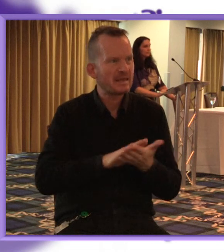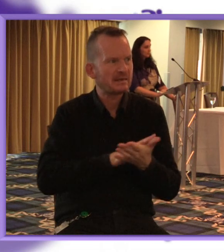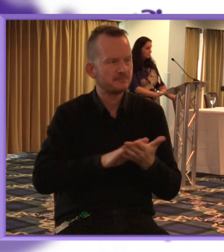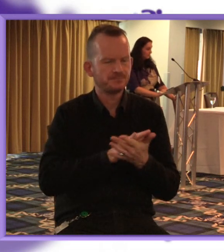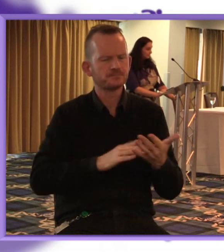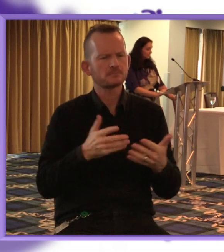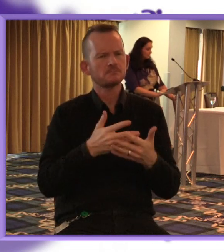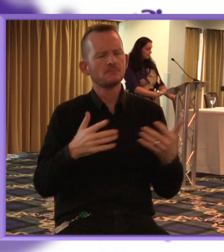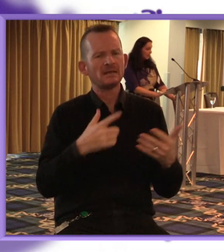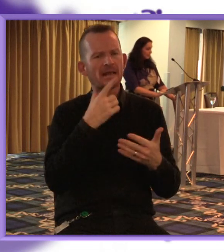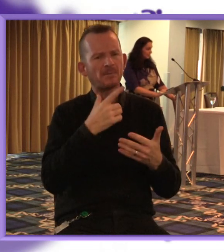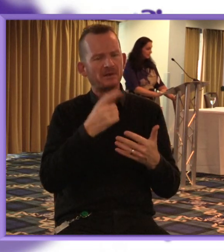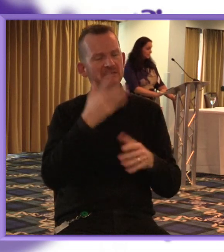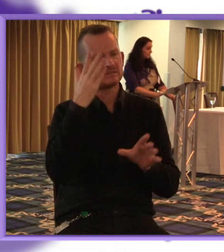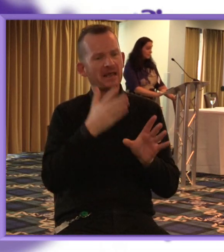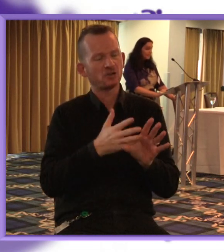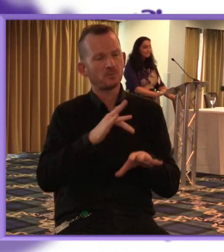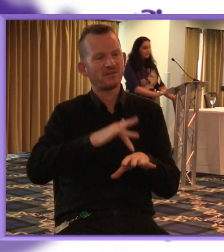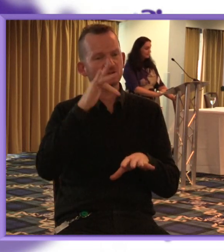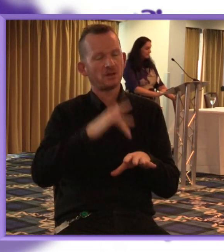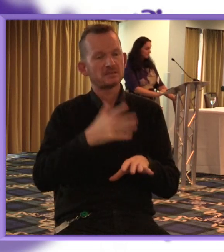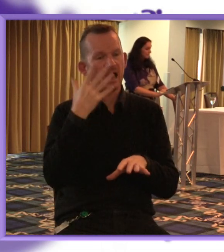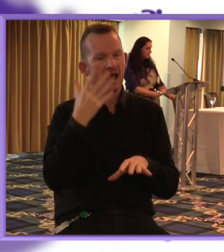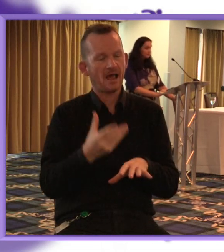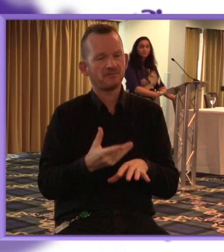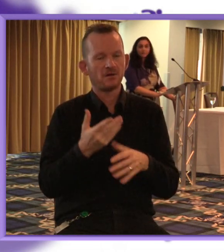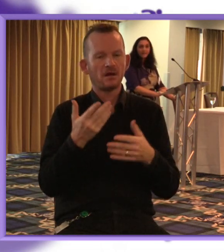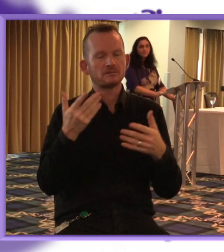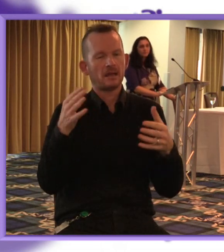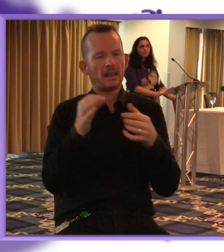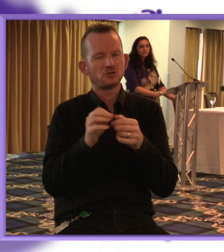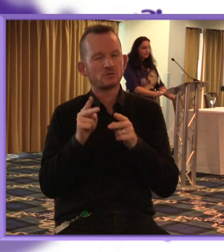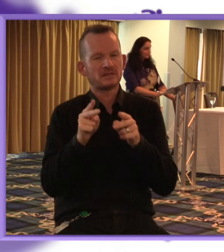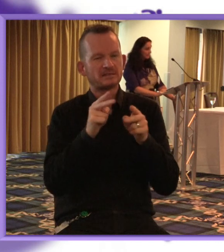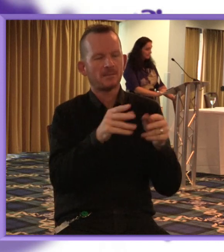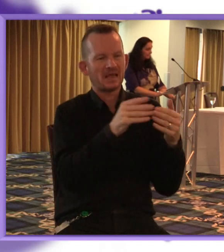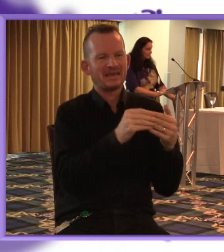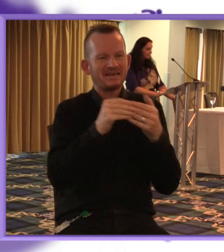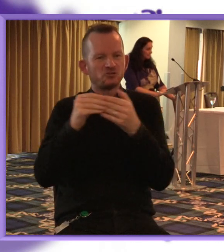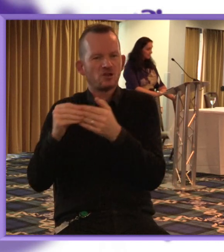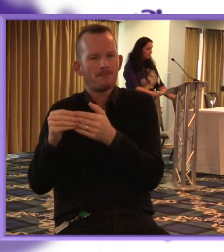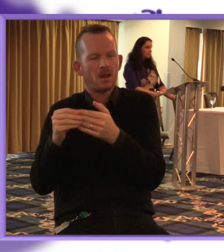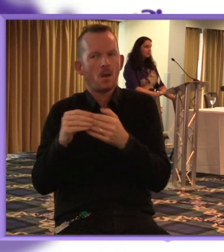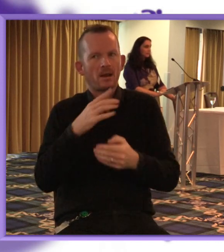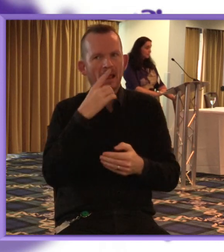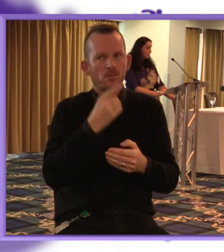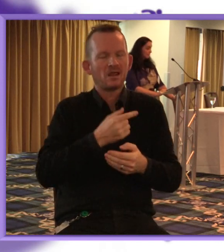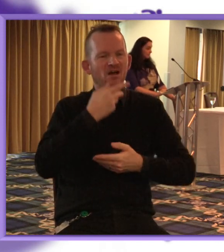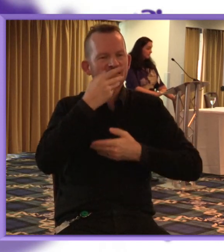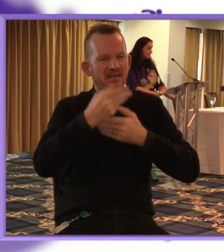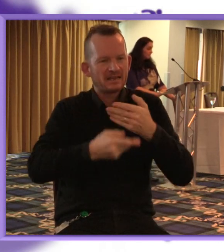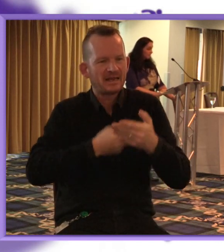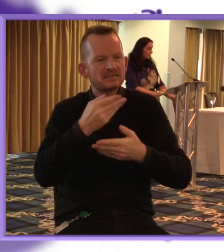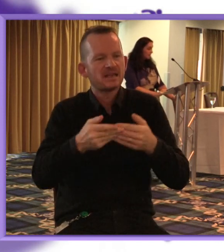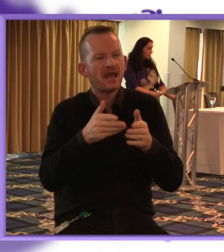that psychological professionals have that epitomise systems leadership, and we're capable of articulating these in a wider framework, and I know many